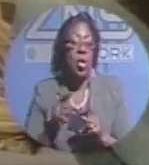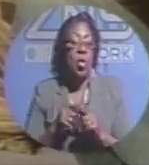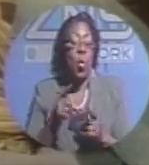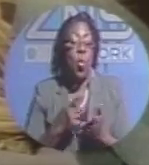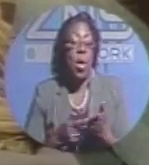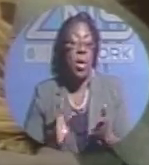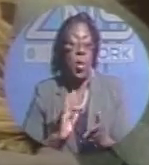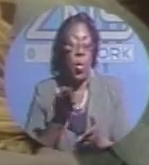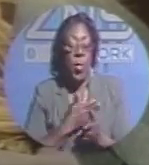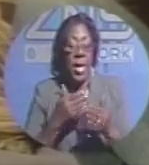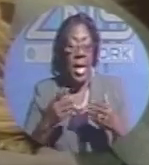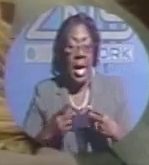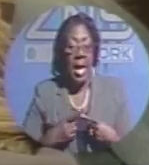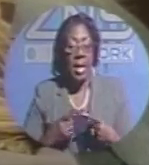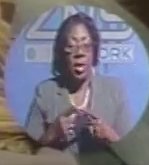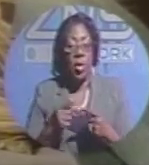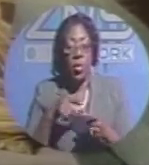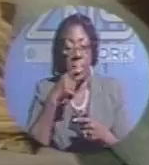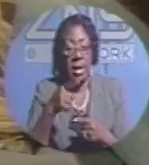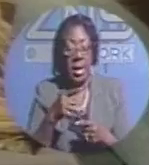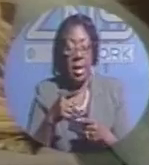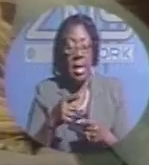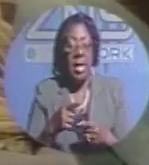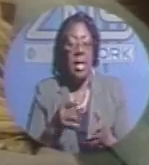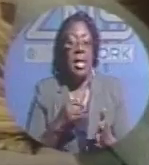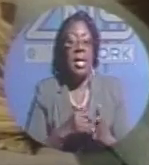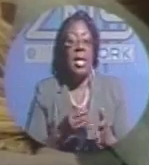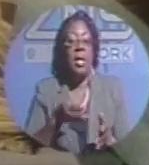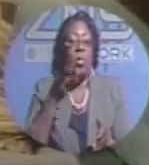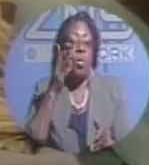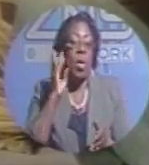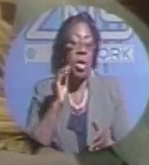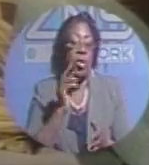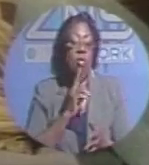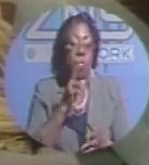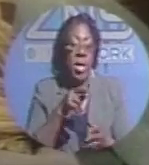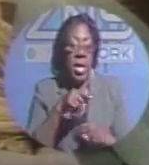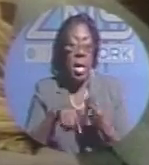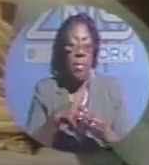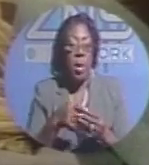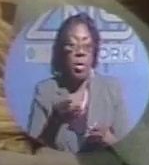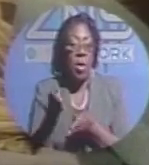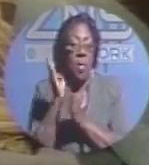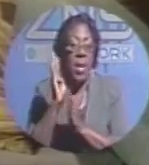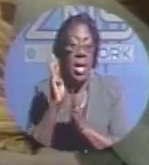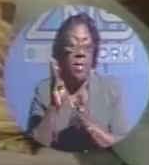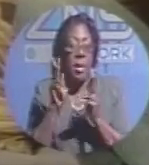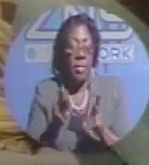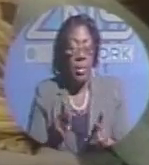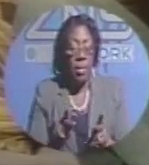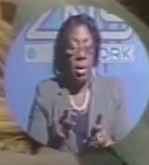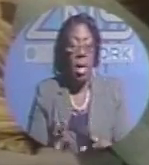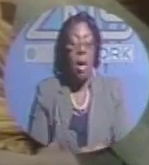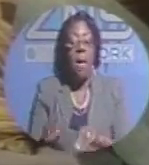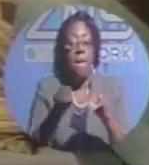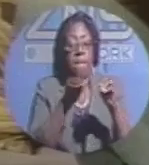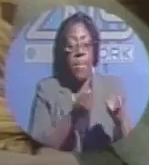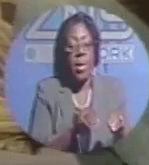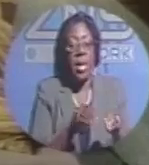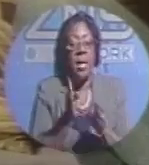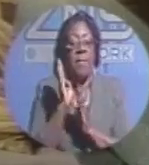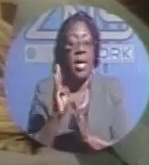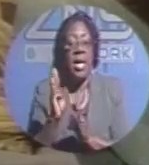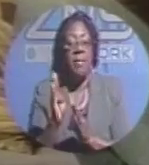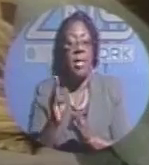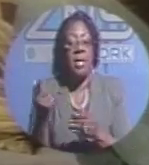was really about the Bahamian people, and we were saying that from day one, putting the Bahamians first. A lot of people felt neglected here